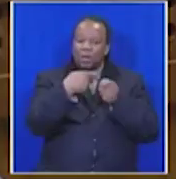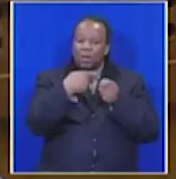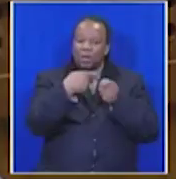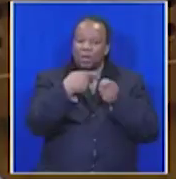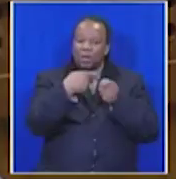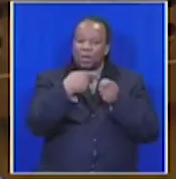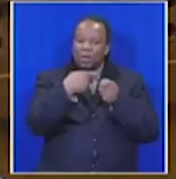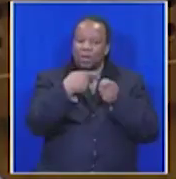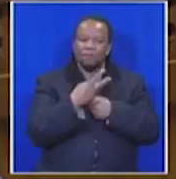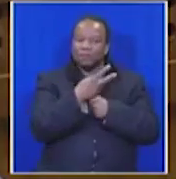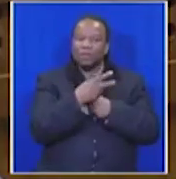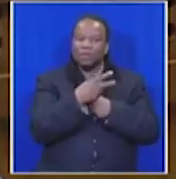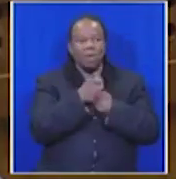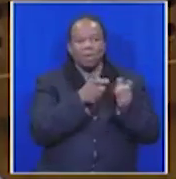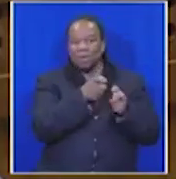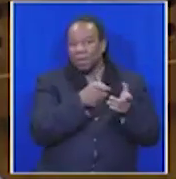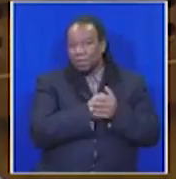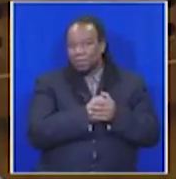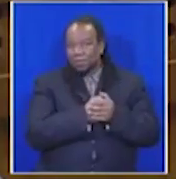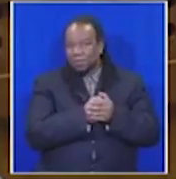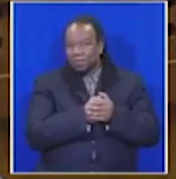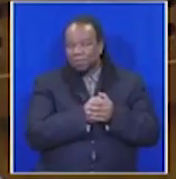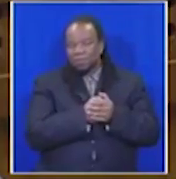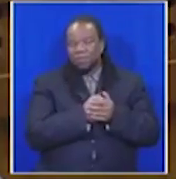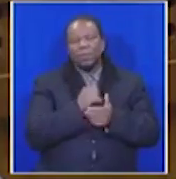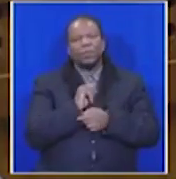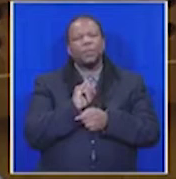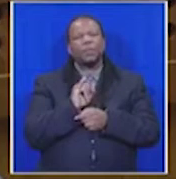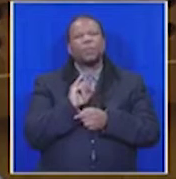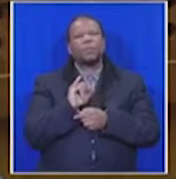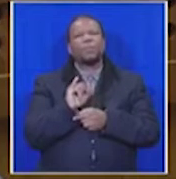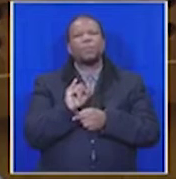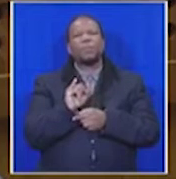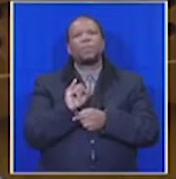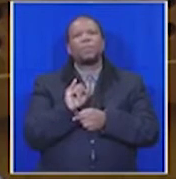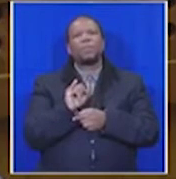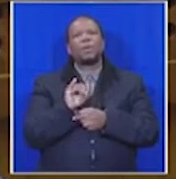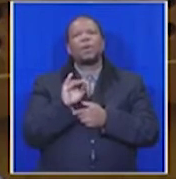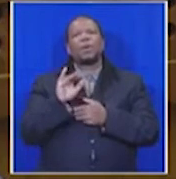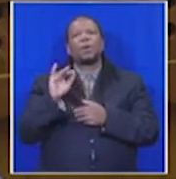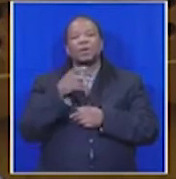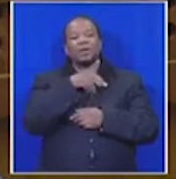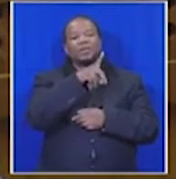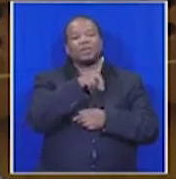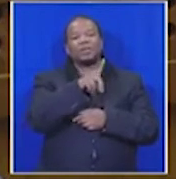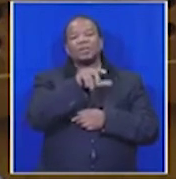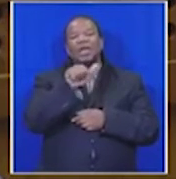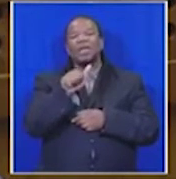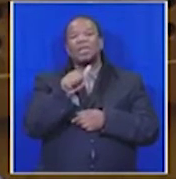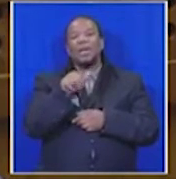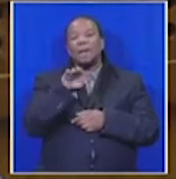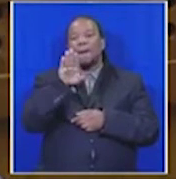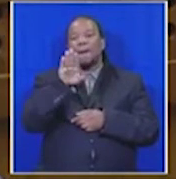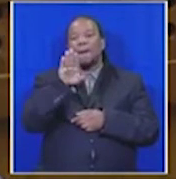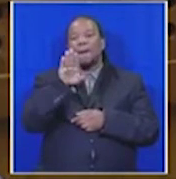organization. The most recent tragedy was that of the assassination of DA Ward Councillor Hannes Baatjies, allegedly by an